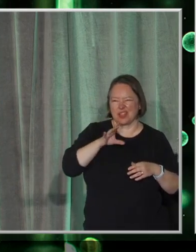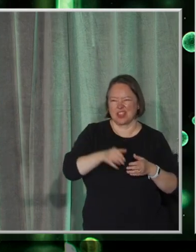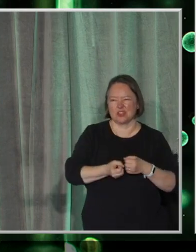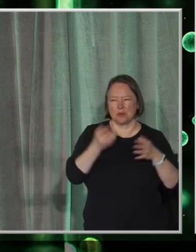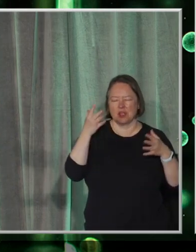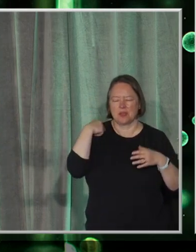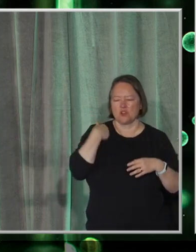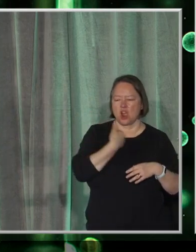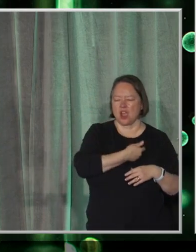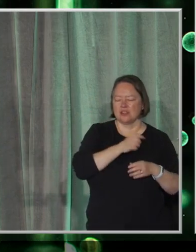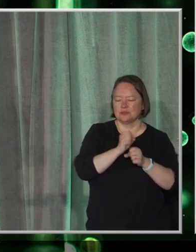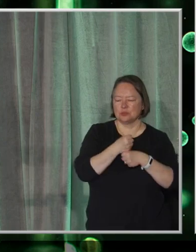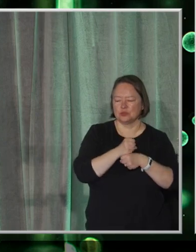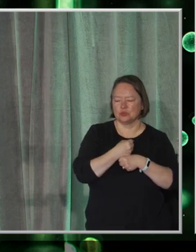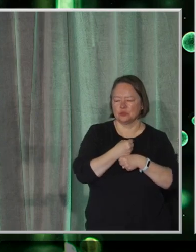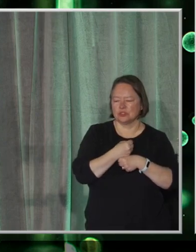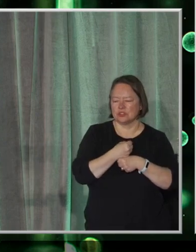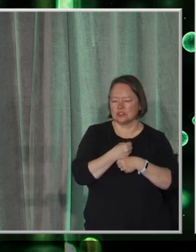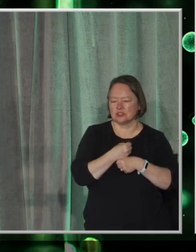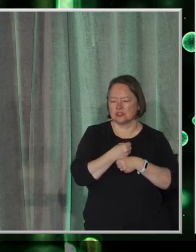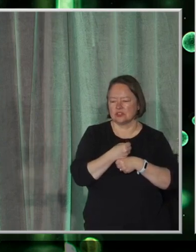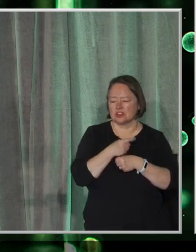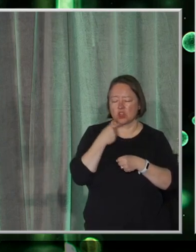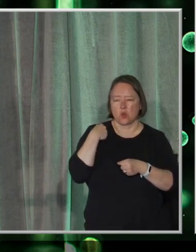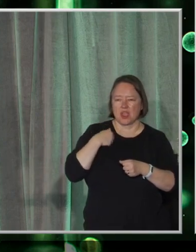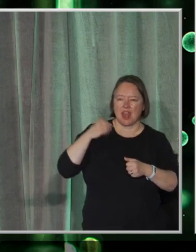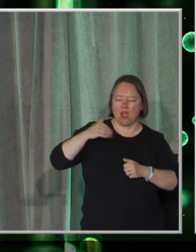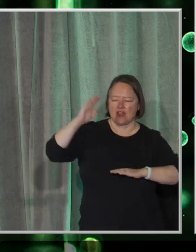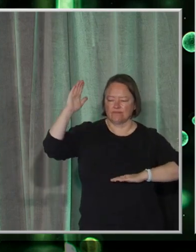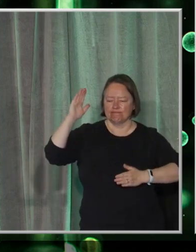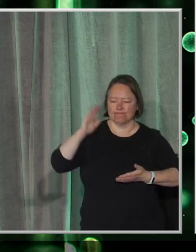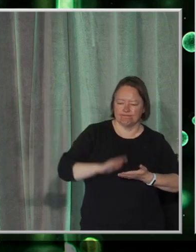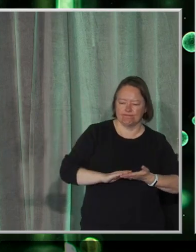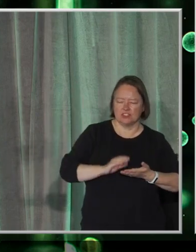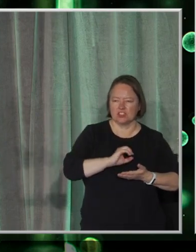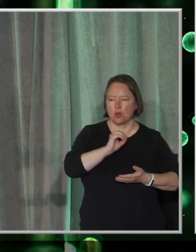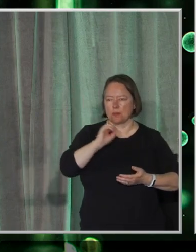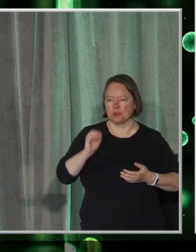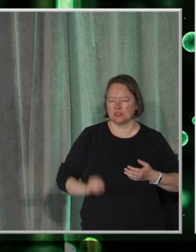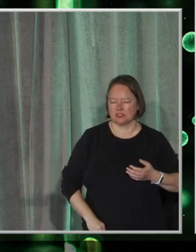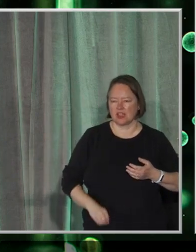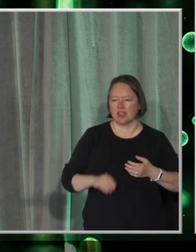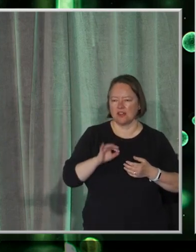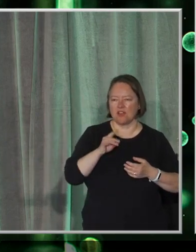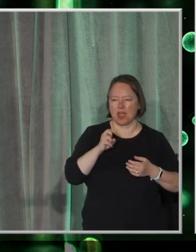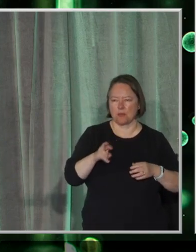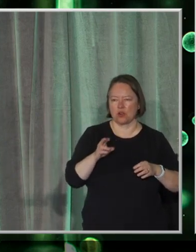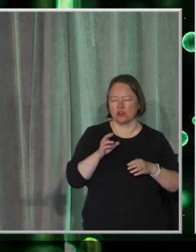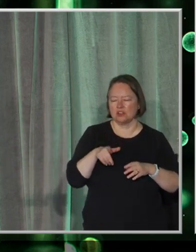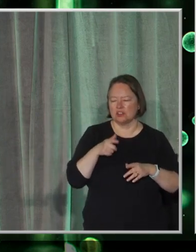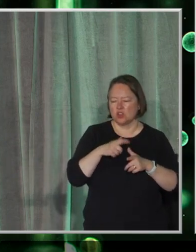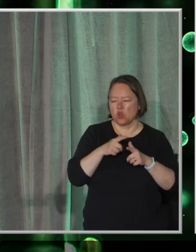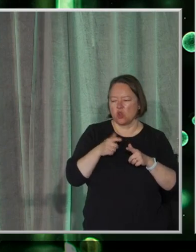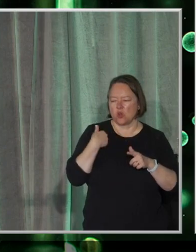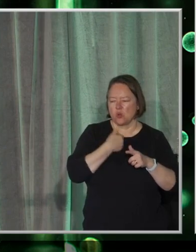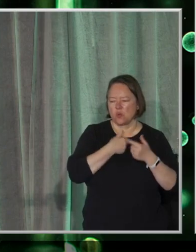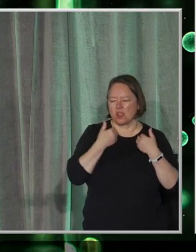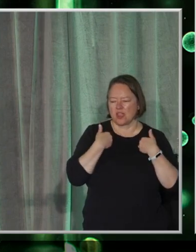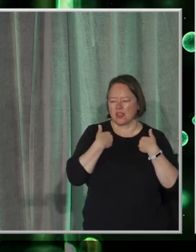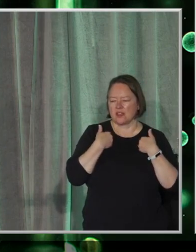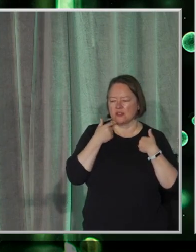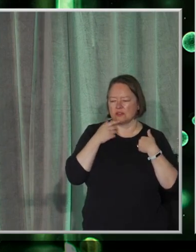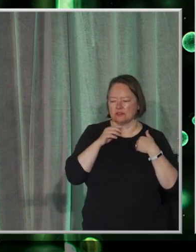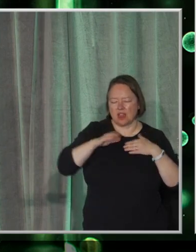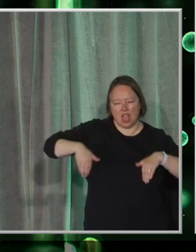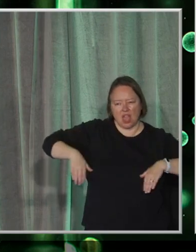us, when we produce, we'll cut them out at 0% flowering or 50% flowering when the fiber content is not that high. So we haven't done that research to